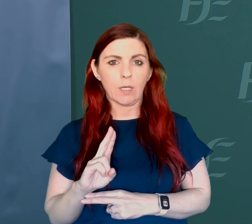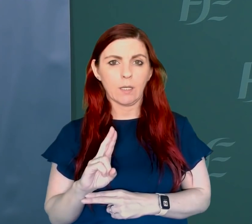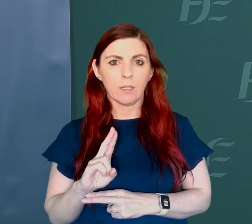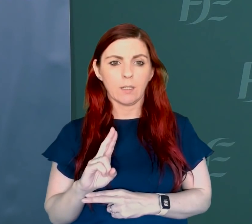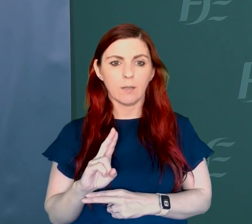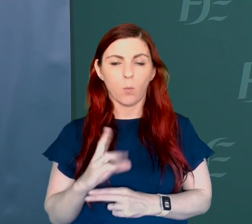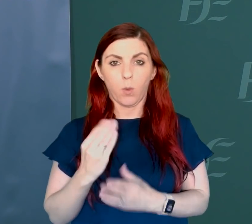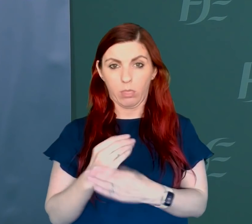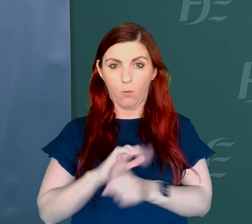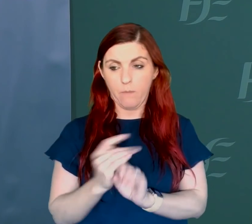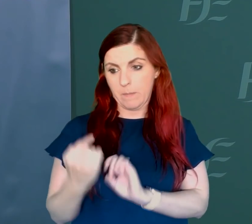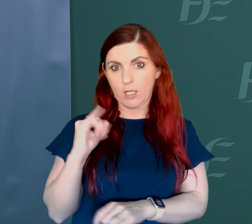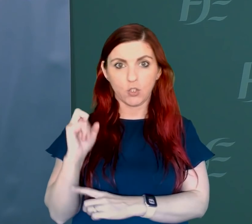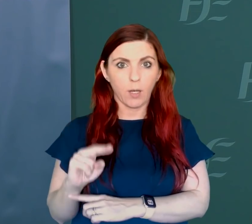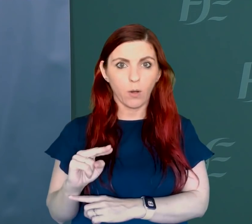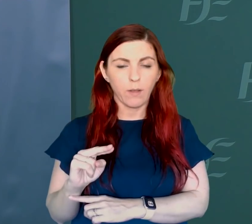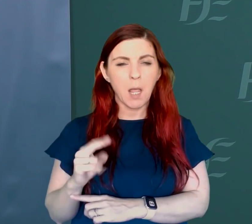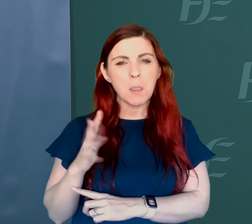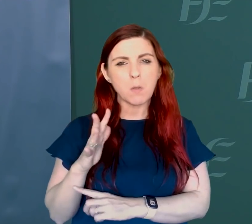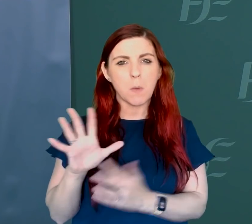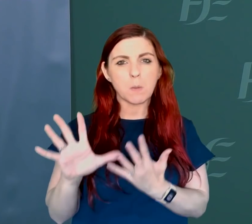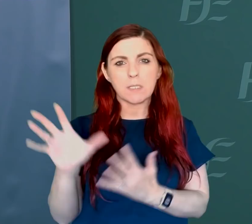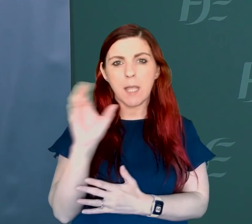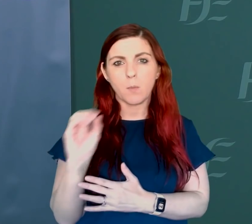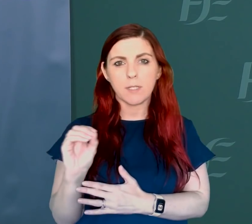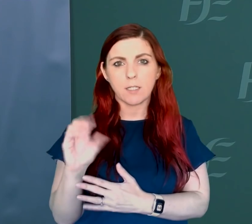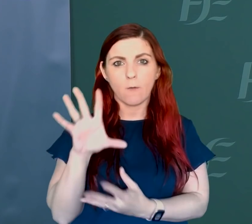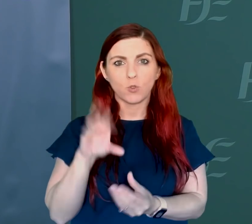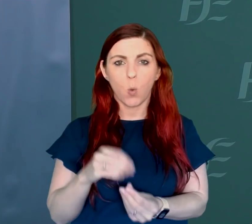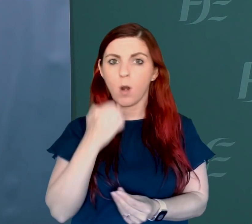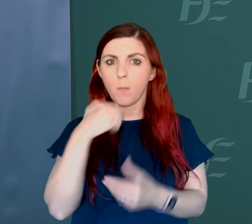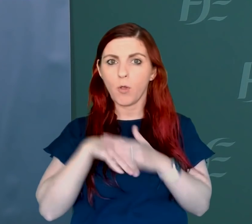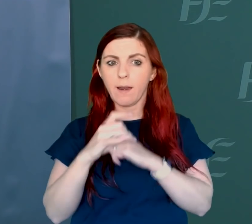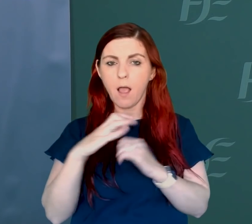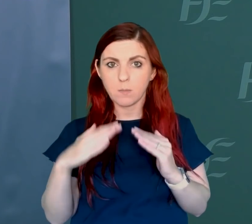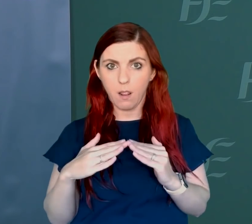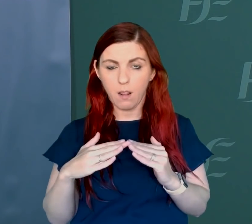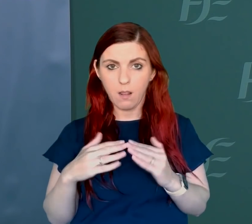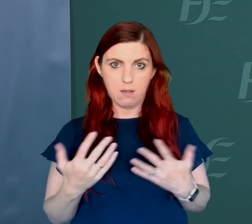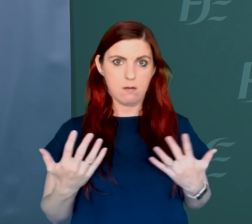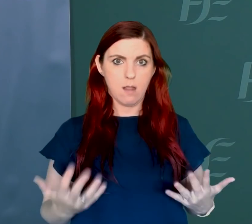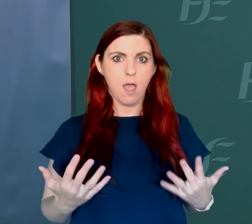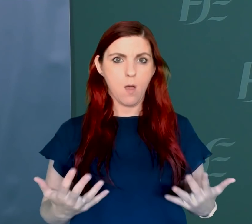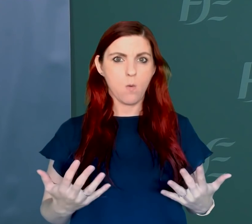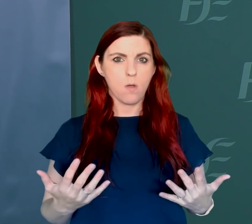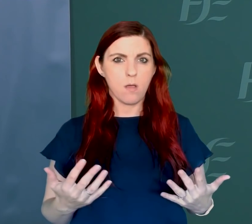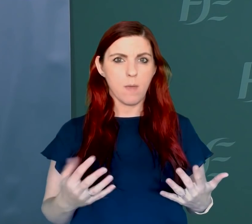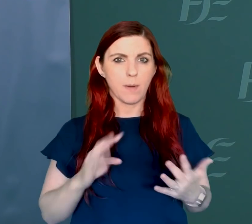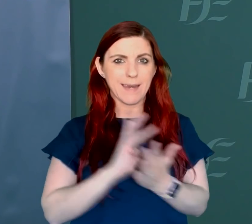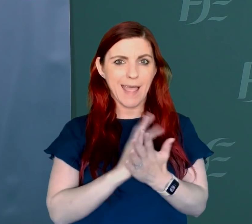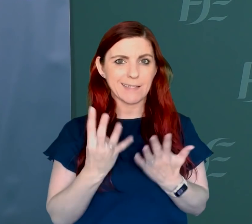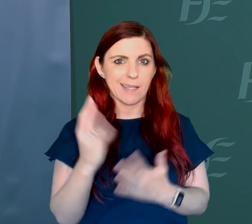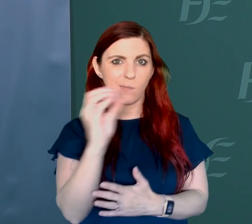with COVID, it was about 10% of the total hospitalisations, whereas now we're running at about